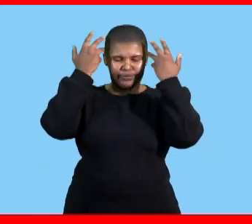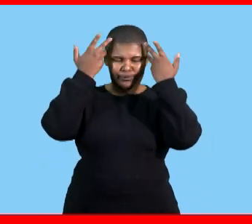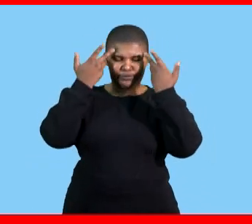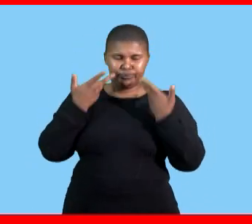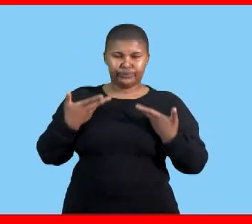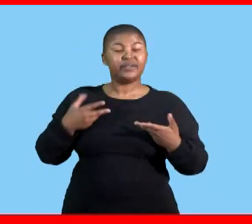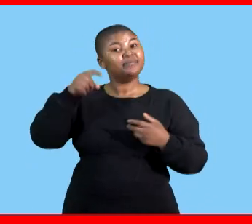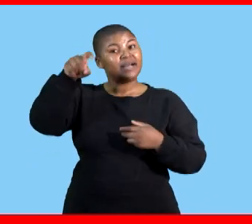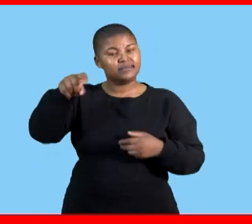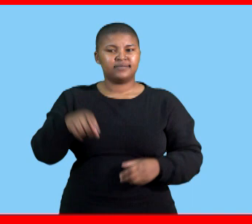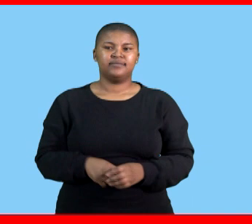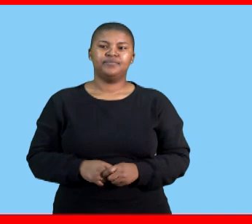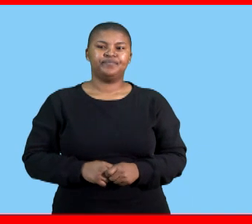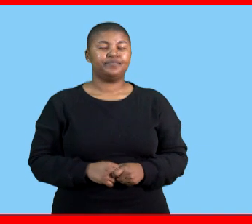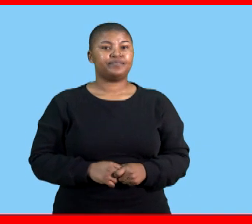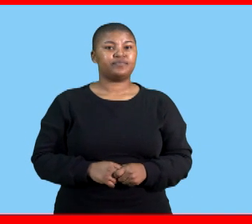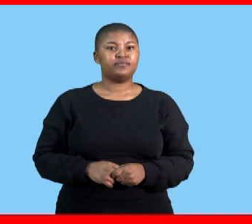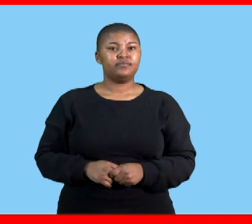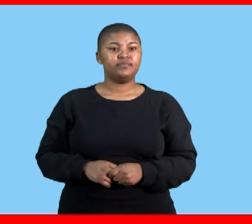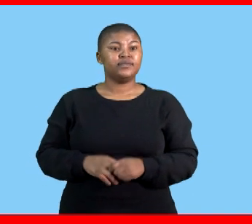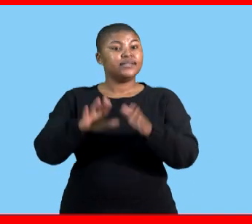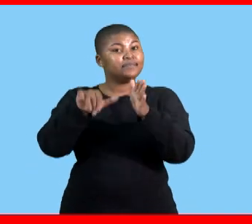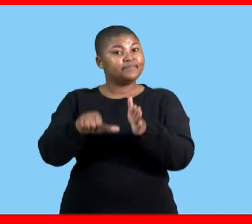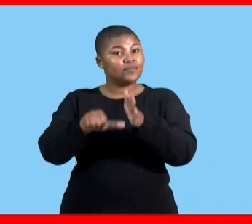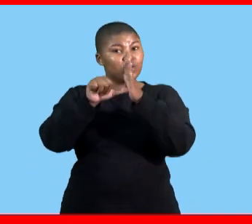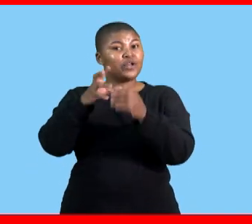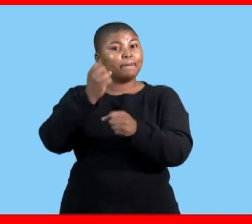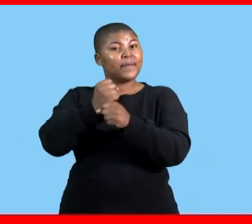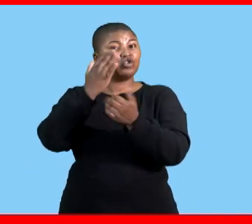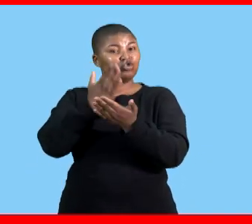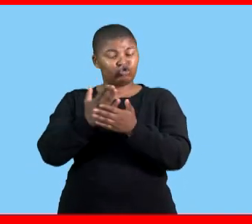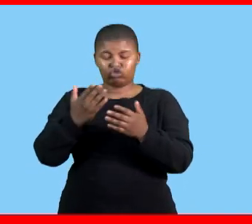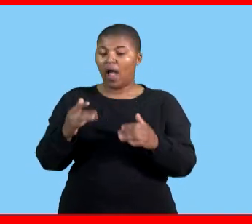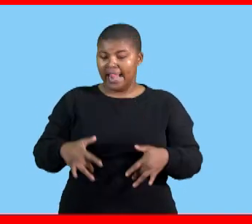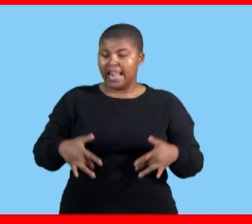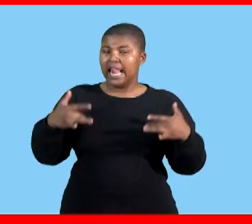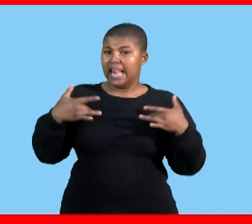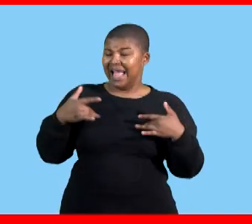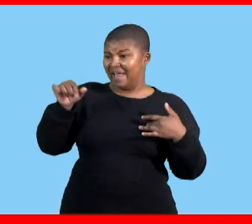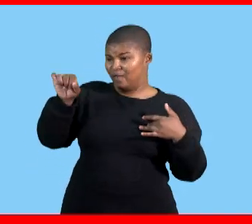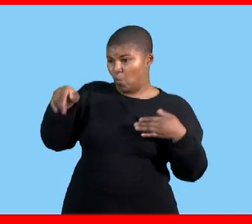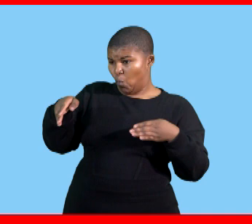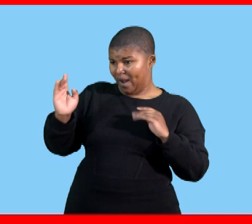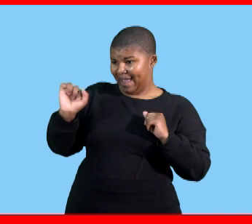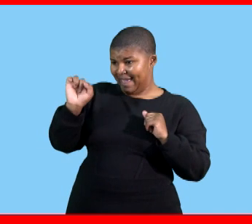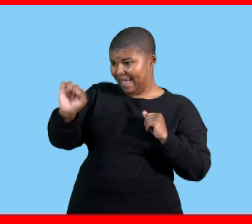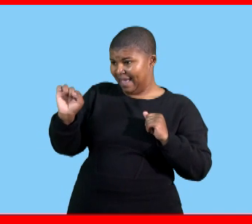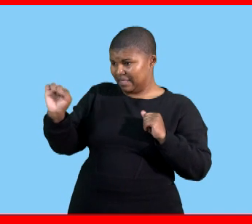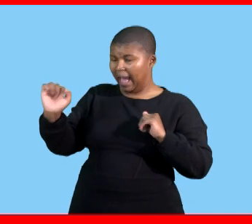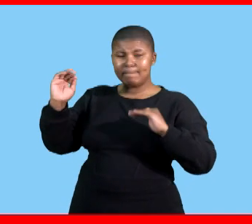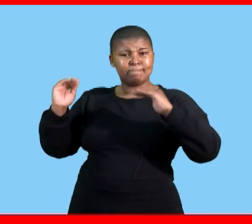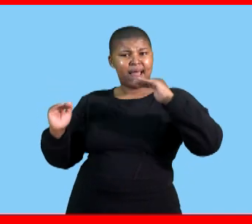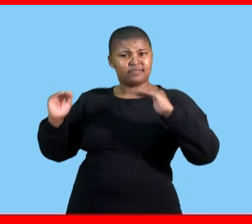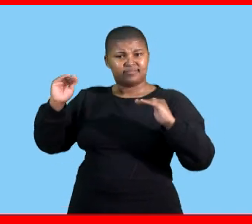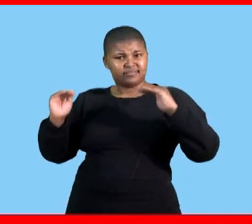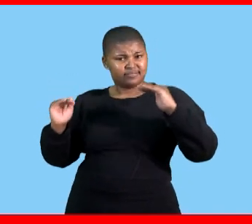It is very important to also follow a balanced lifestyle. Now, how do we follow a balanced